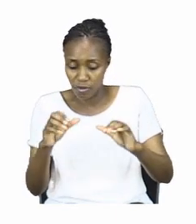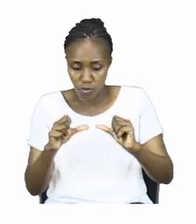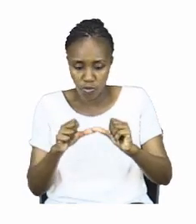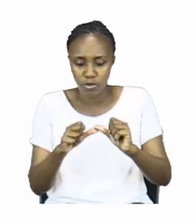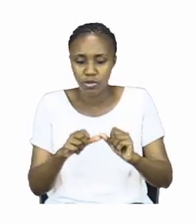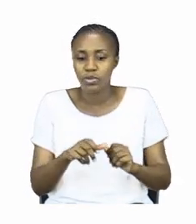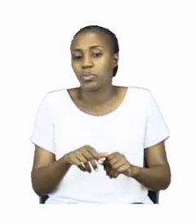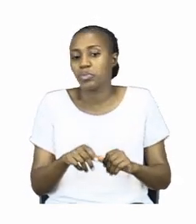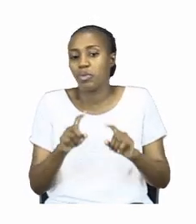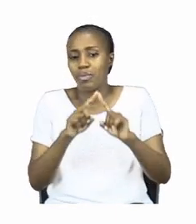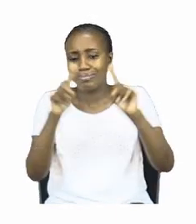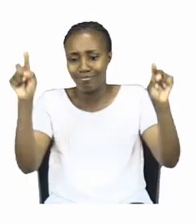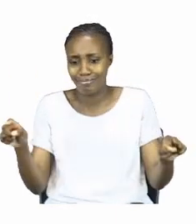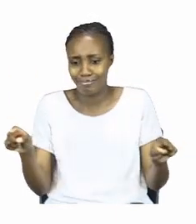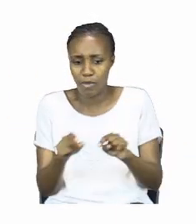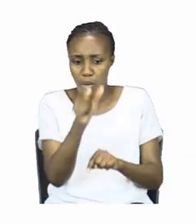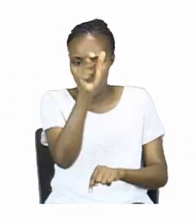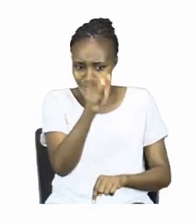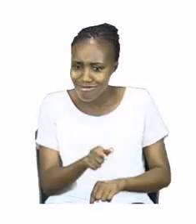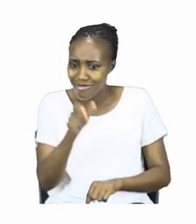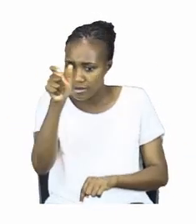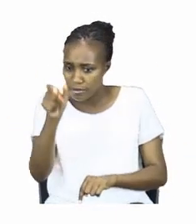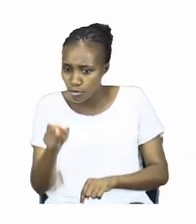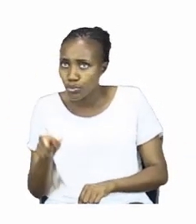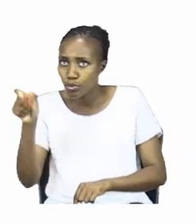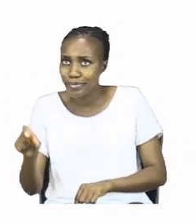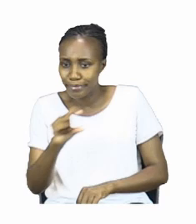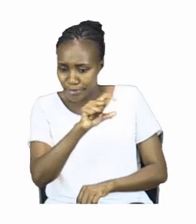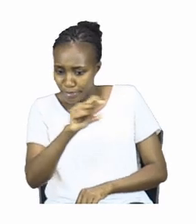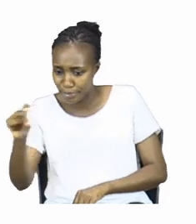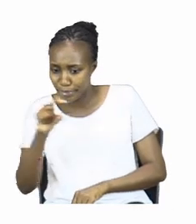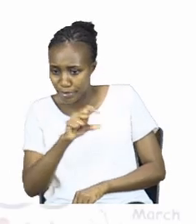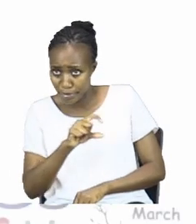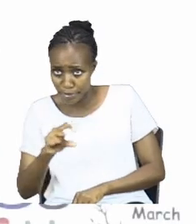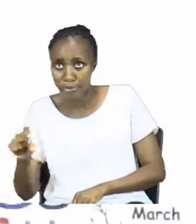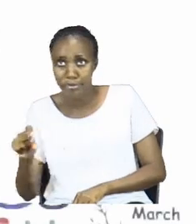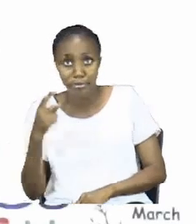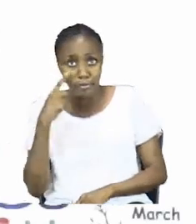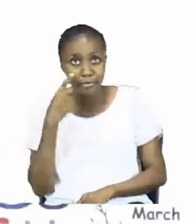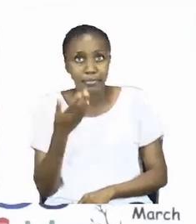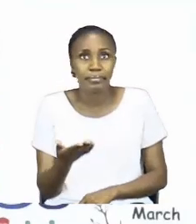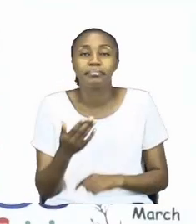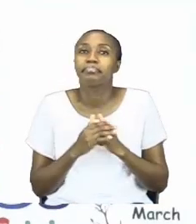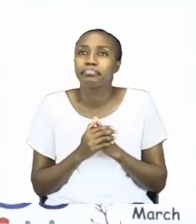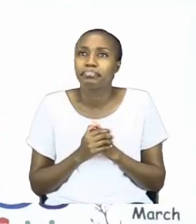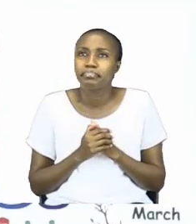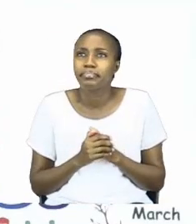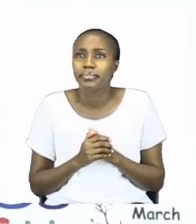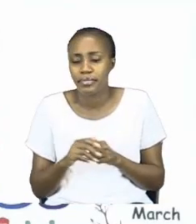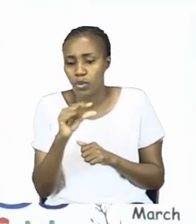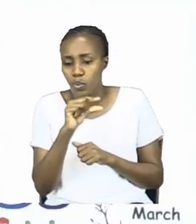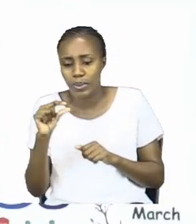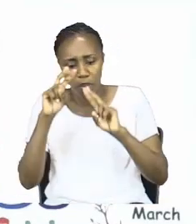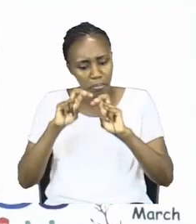search. That's the part I'd like to help you with. So let's take a look at the board. Now the word search that we have here, I'm